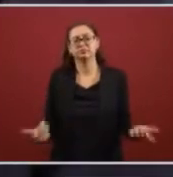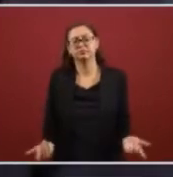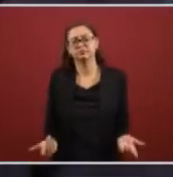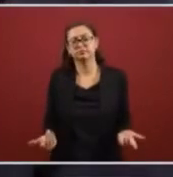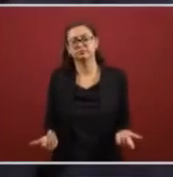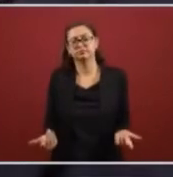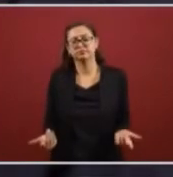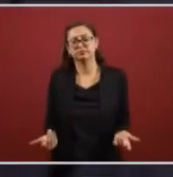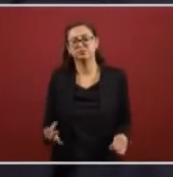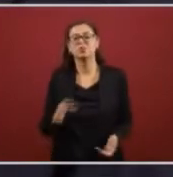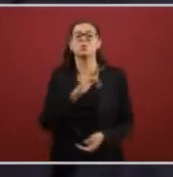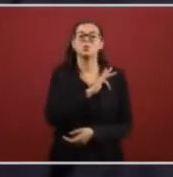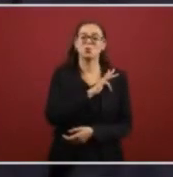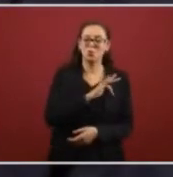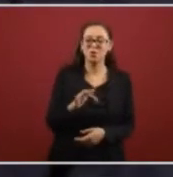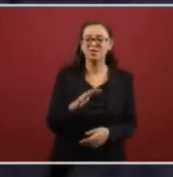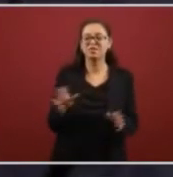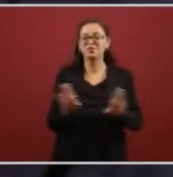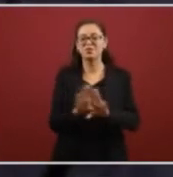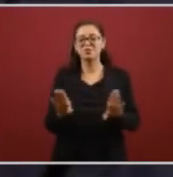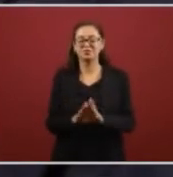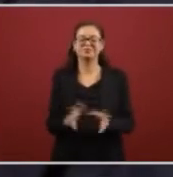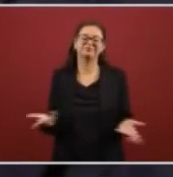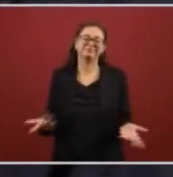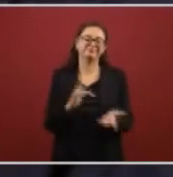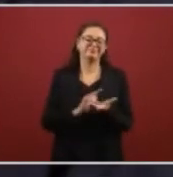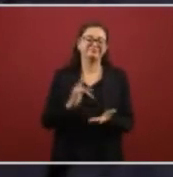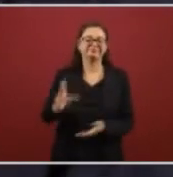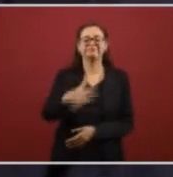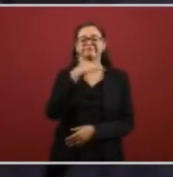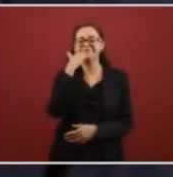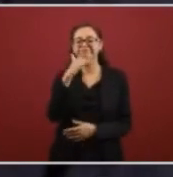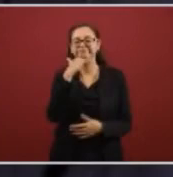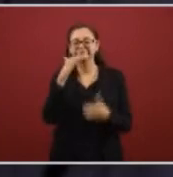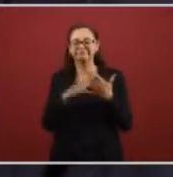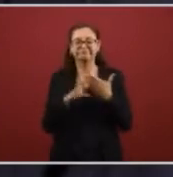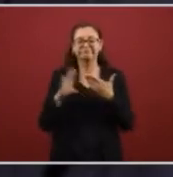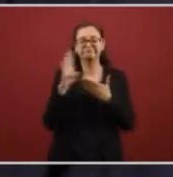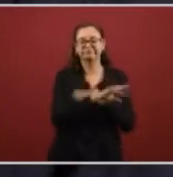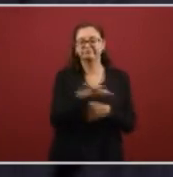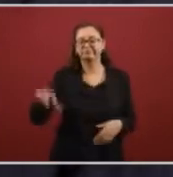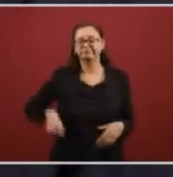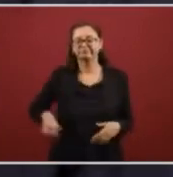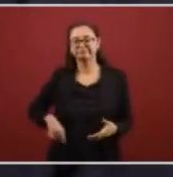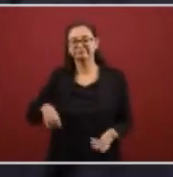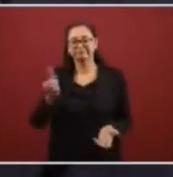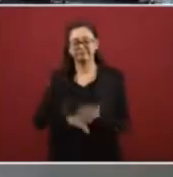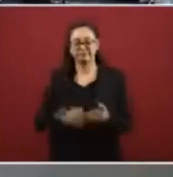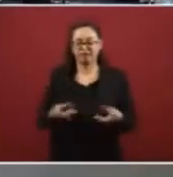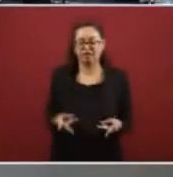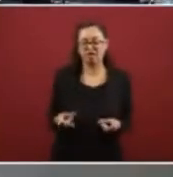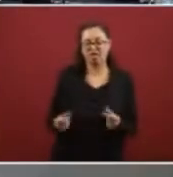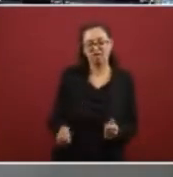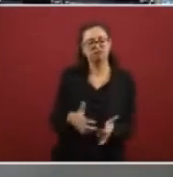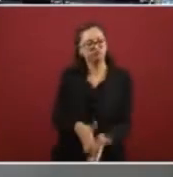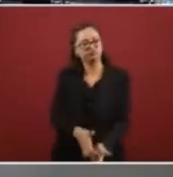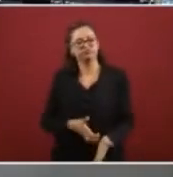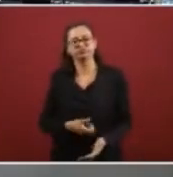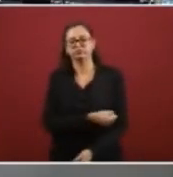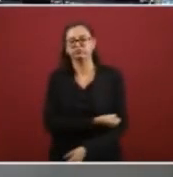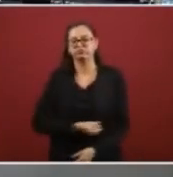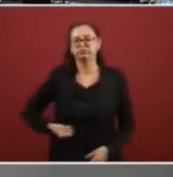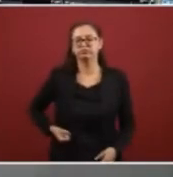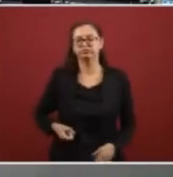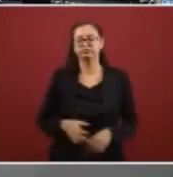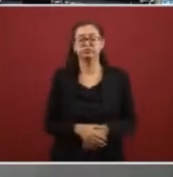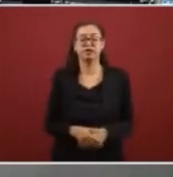is thanks to combating corruption and austerity, the Republican austerity.